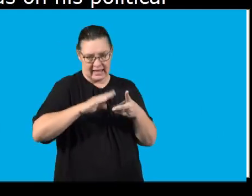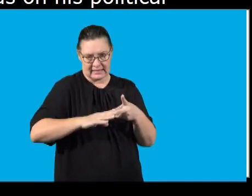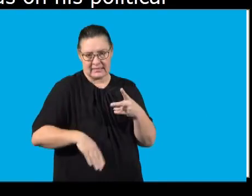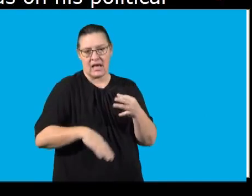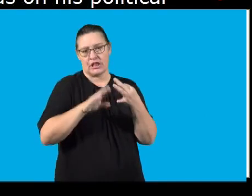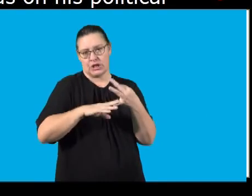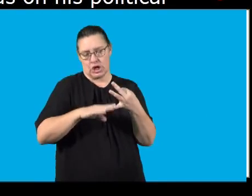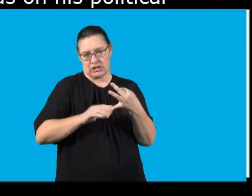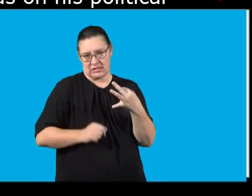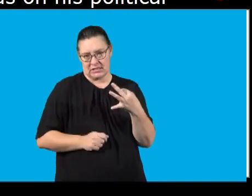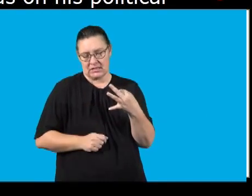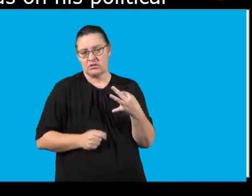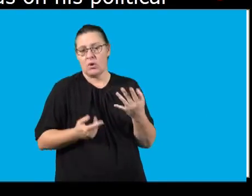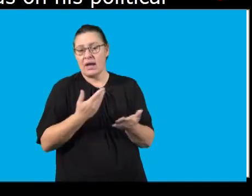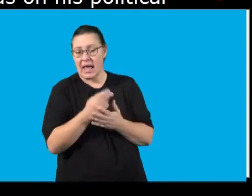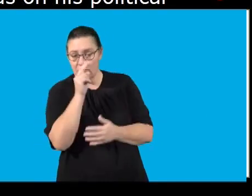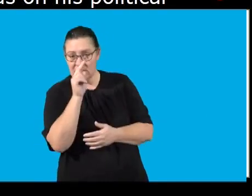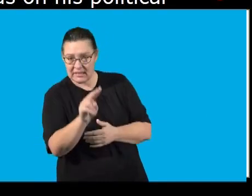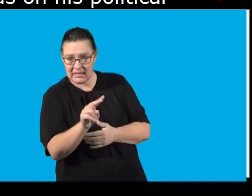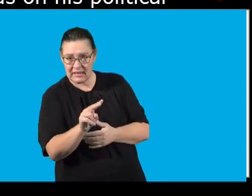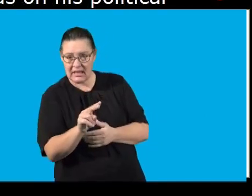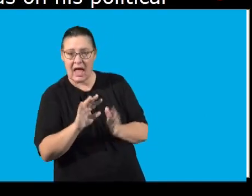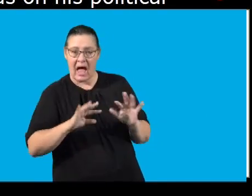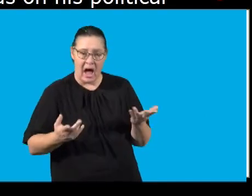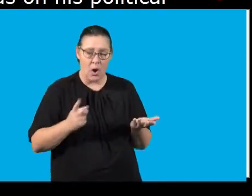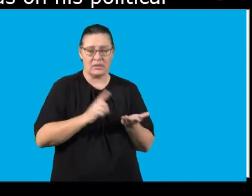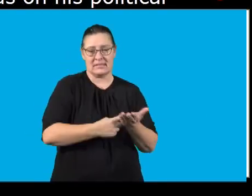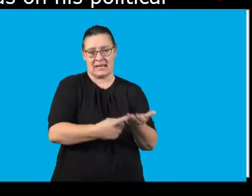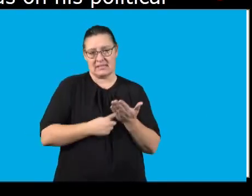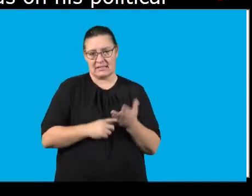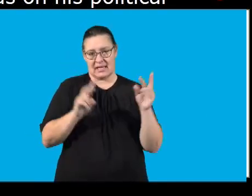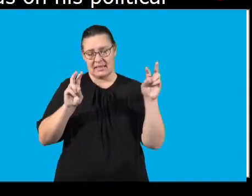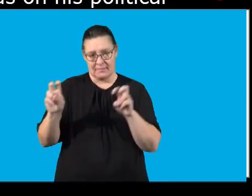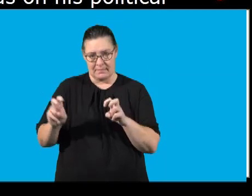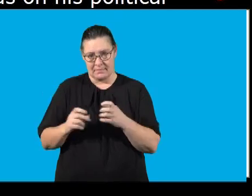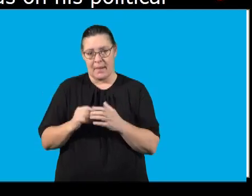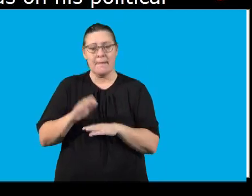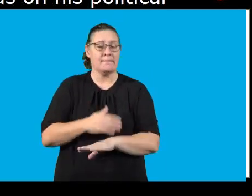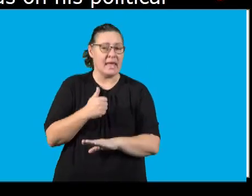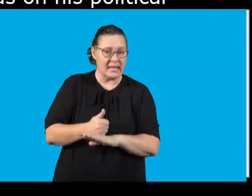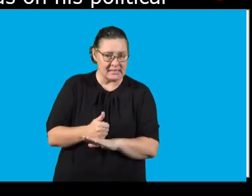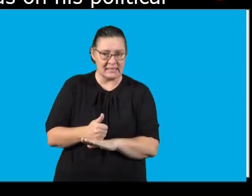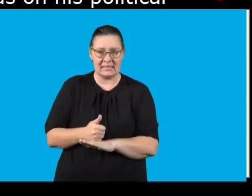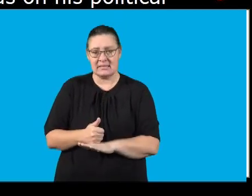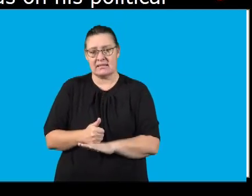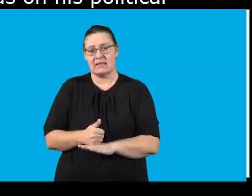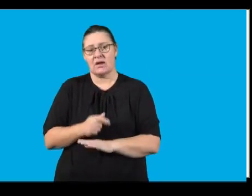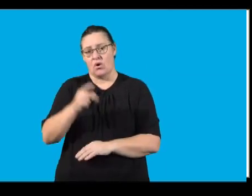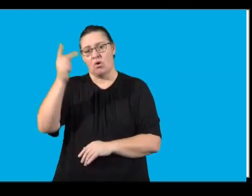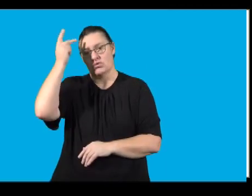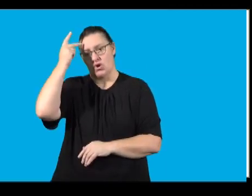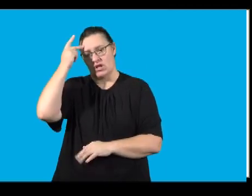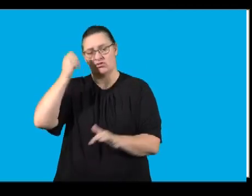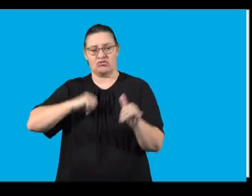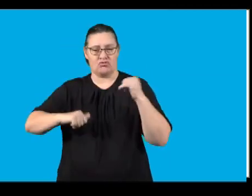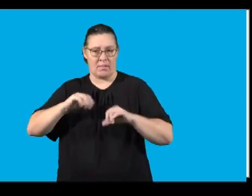second point, and your third point. So can you see how you've discussed the theme based on your knowledge